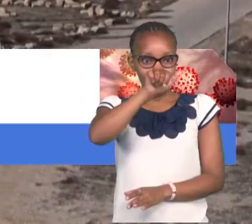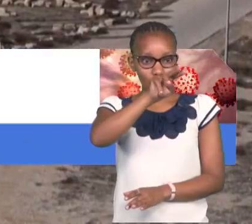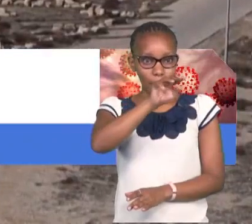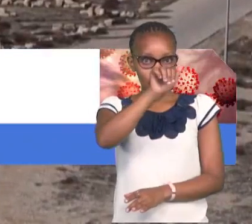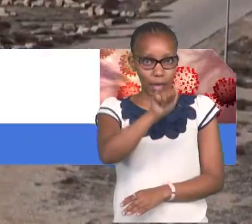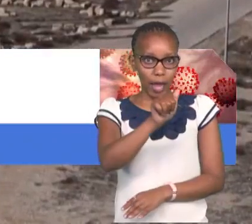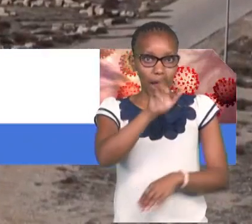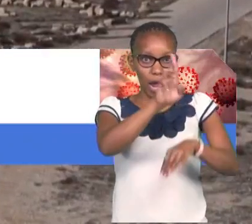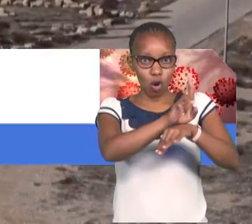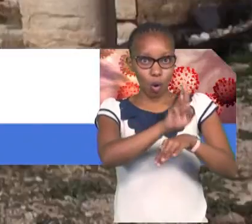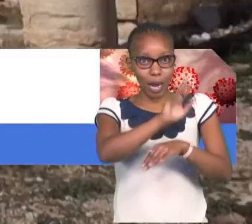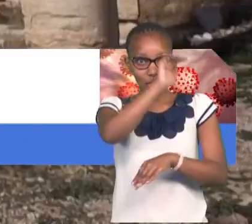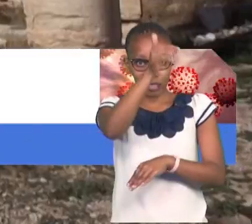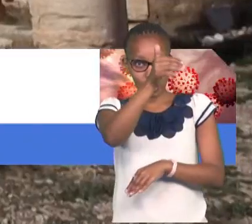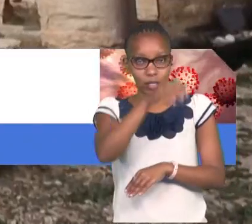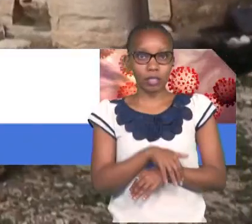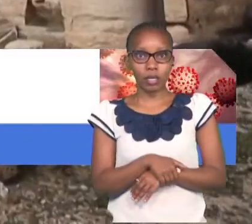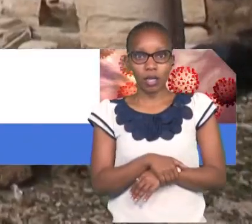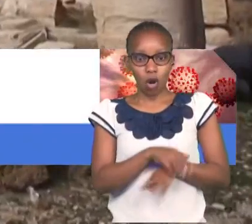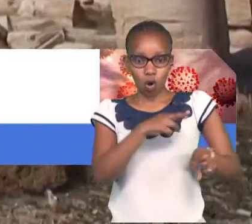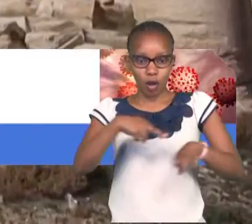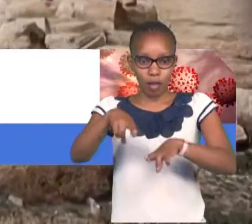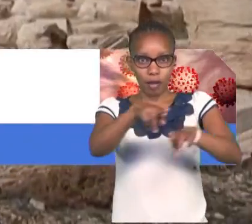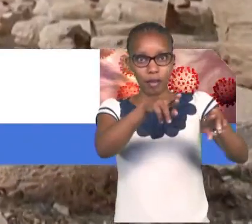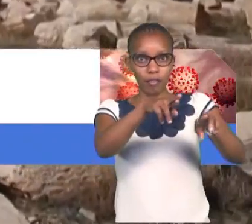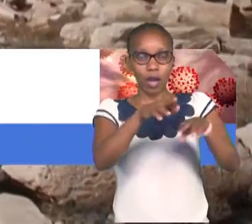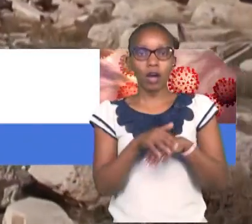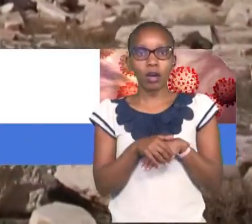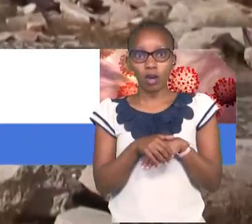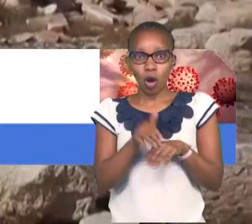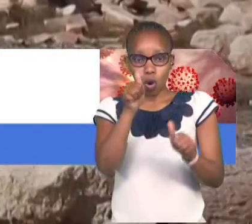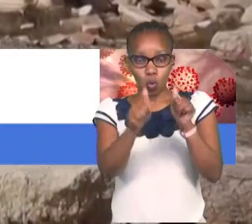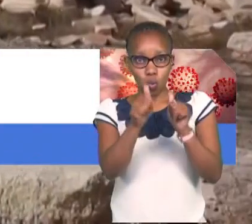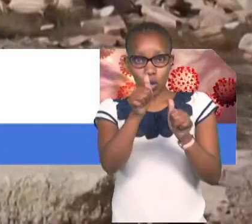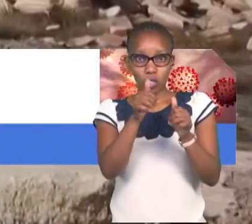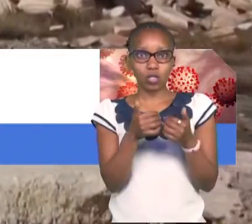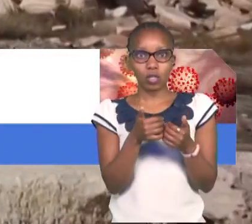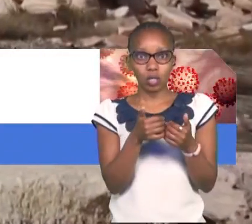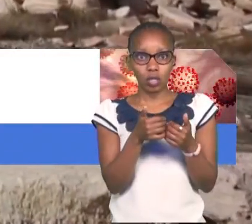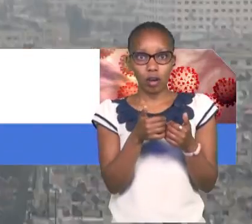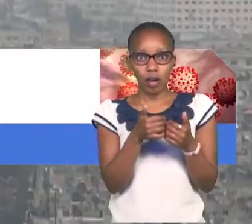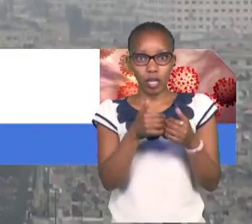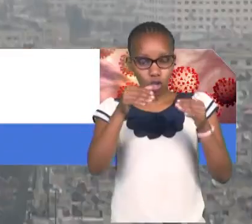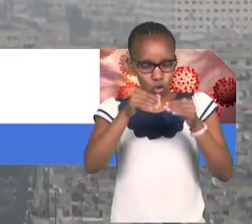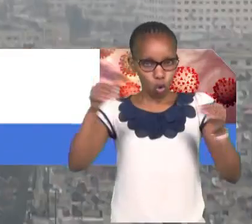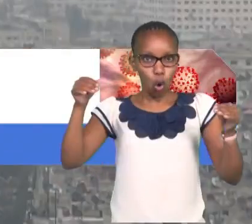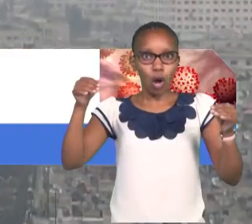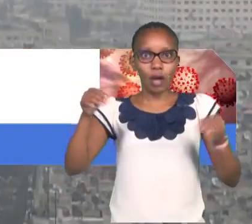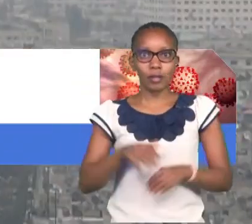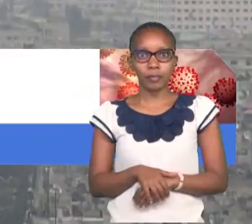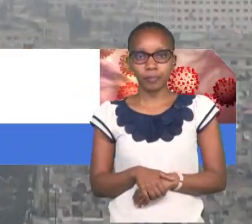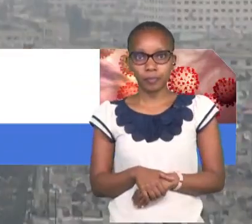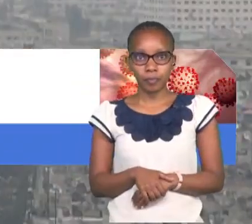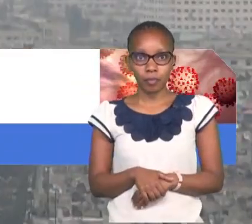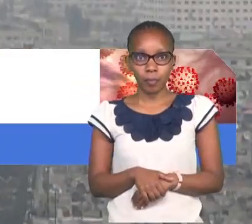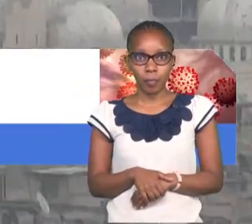ancient Roman-era city on the Orontes River known for a colonnade that ran even longer than the Palmyras. At